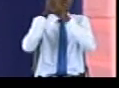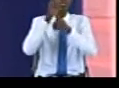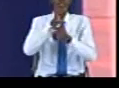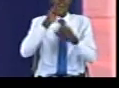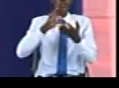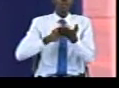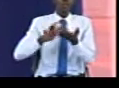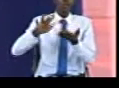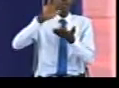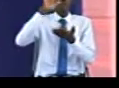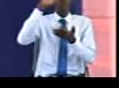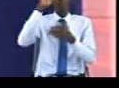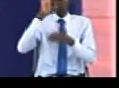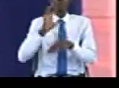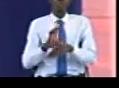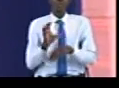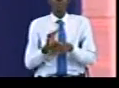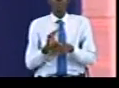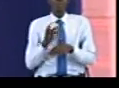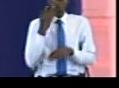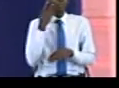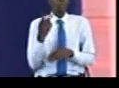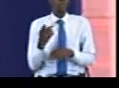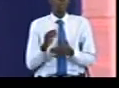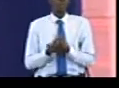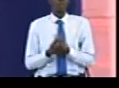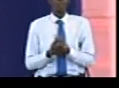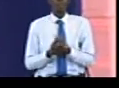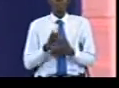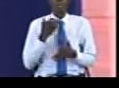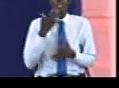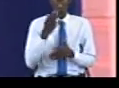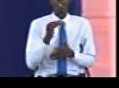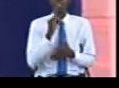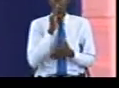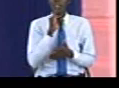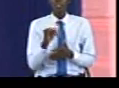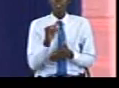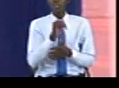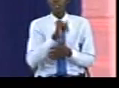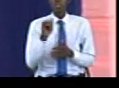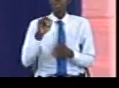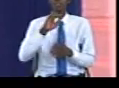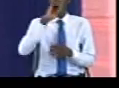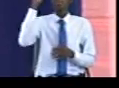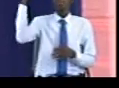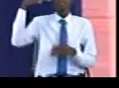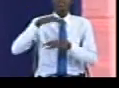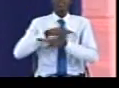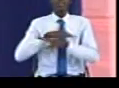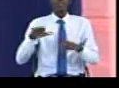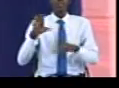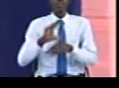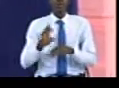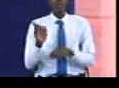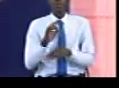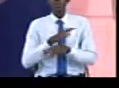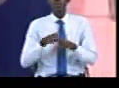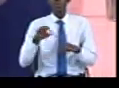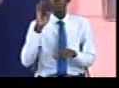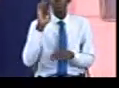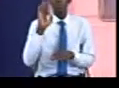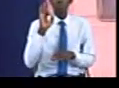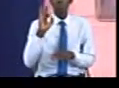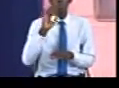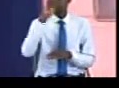glorious church. Look up here. There is a graceless church where they don't preach grace. They don't preach